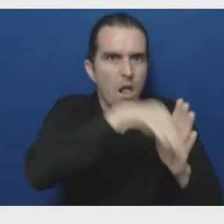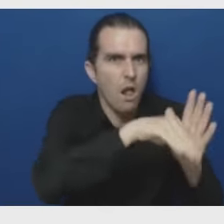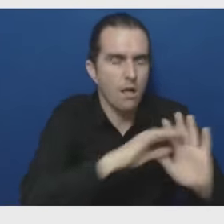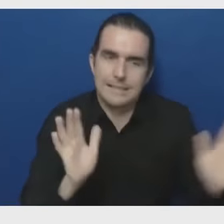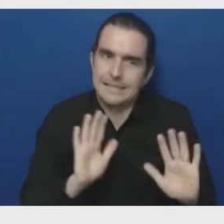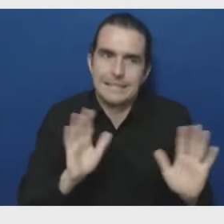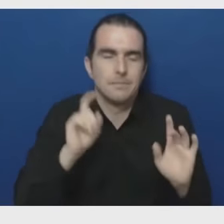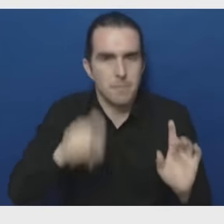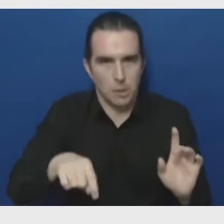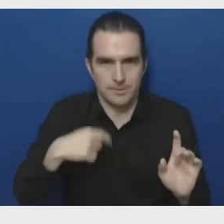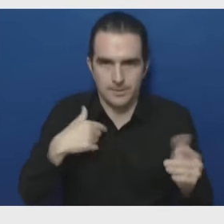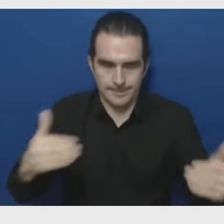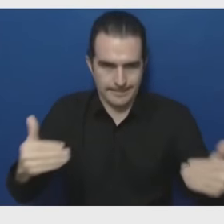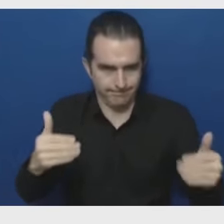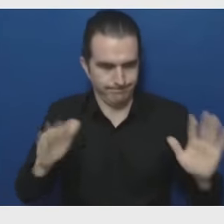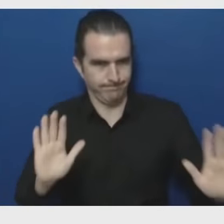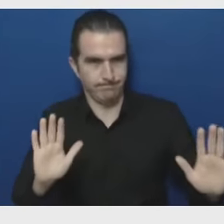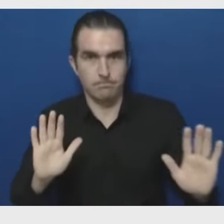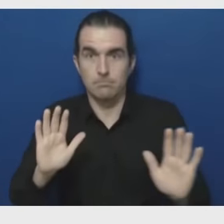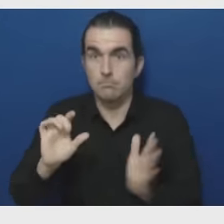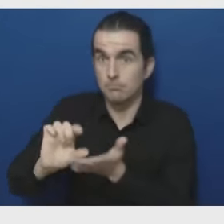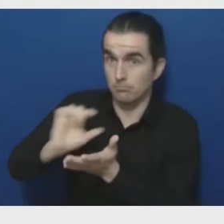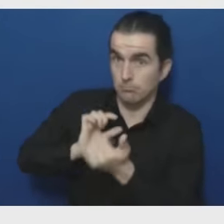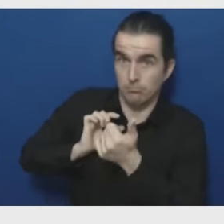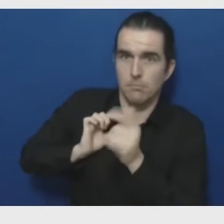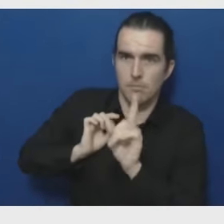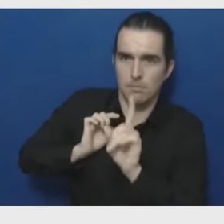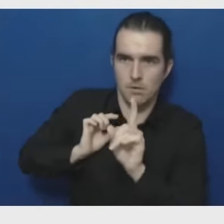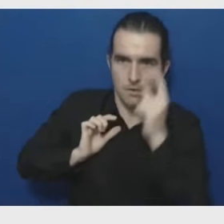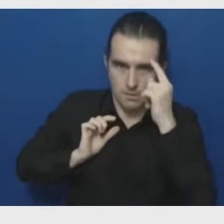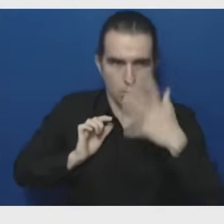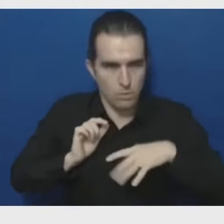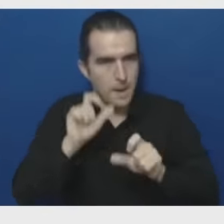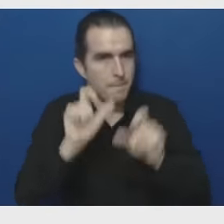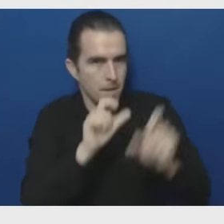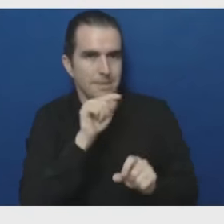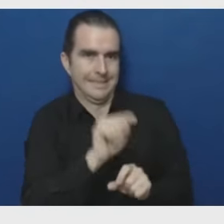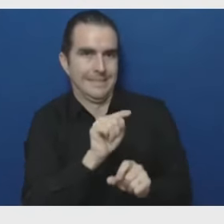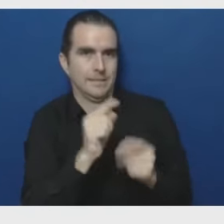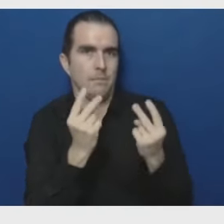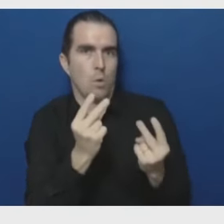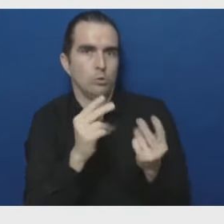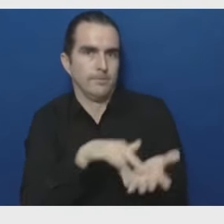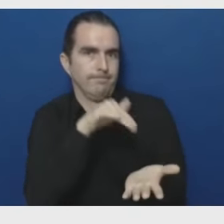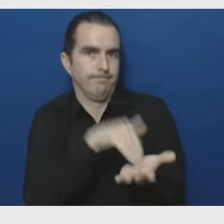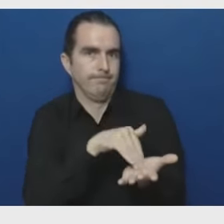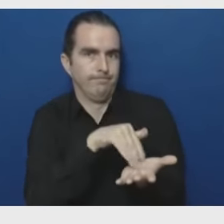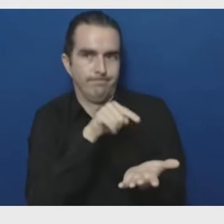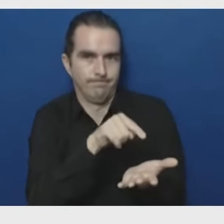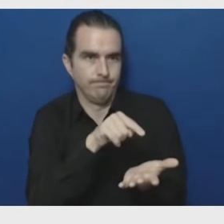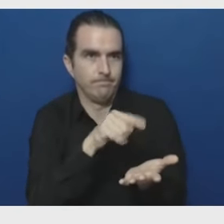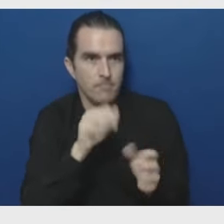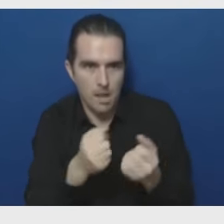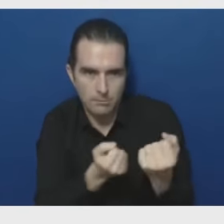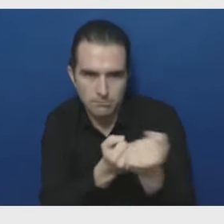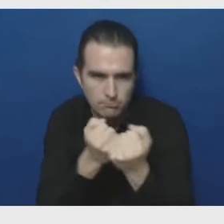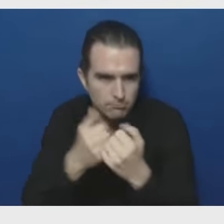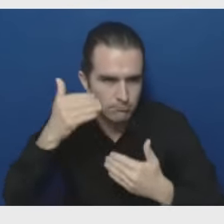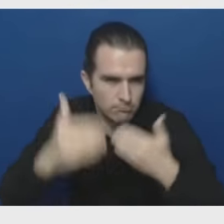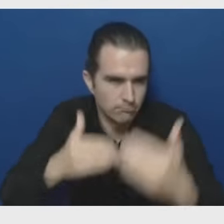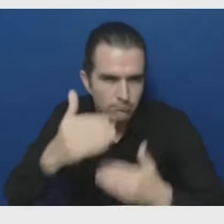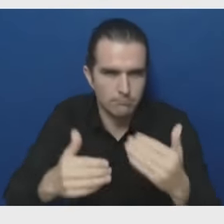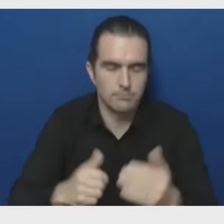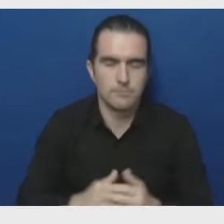do. The COP26 pre-COP in Milan is really important to bring your messages with clarity. Don't get